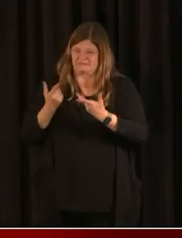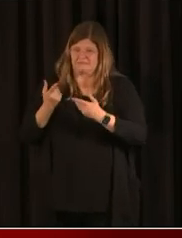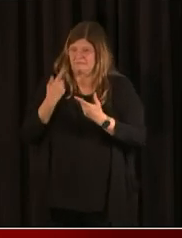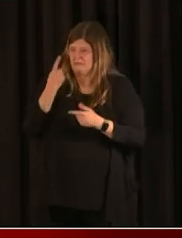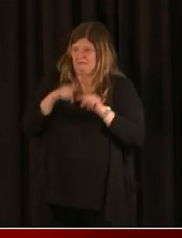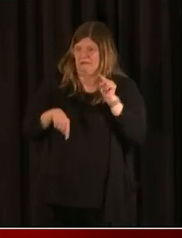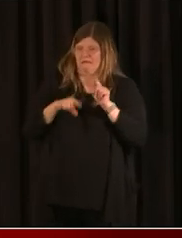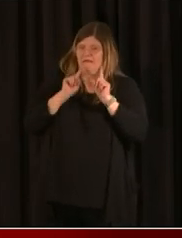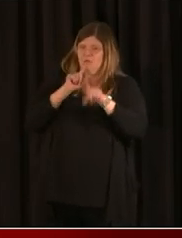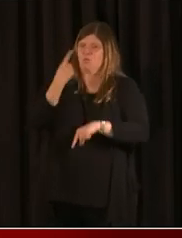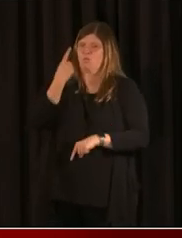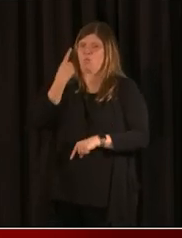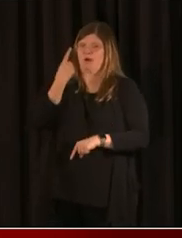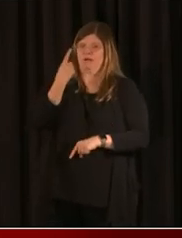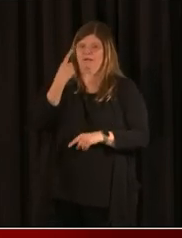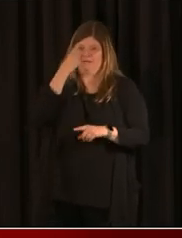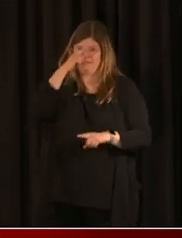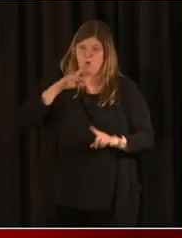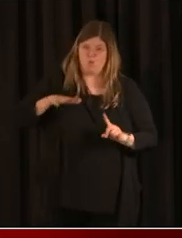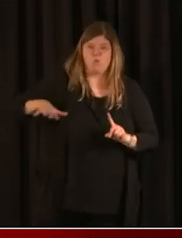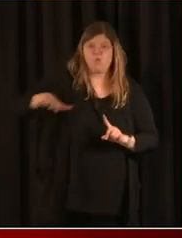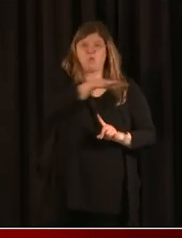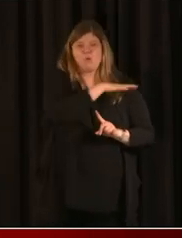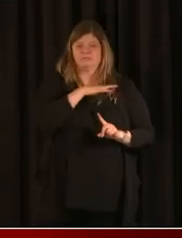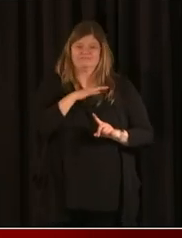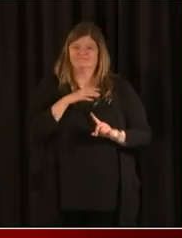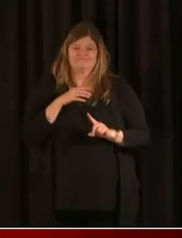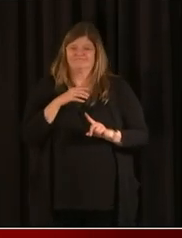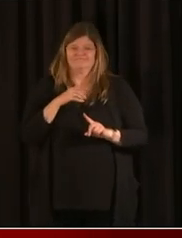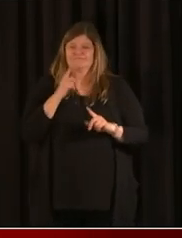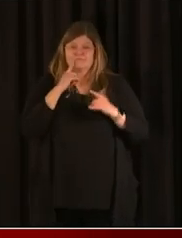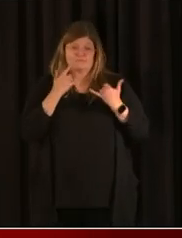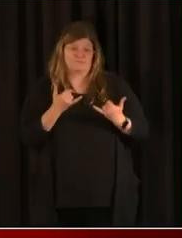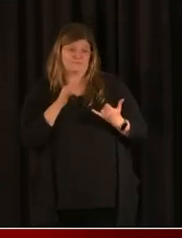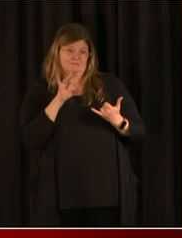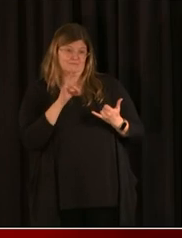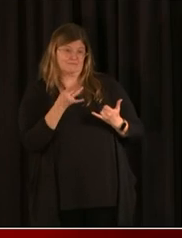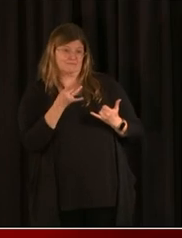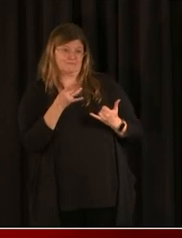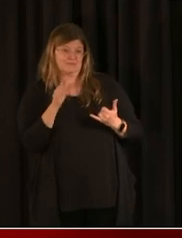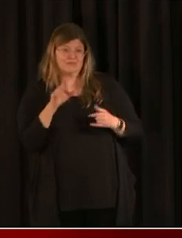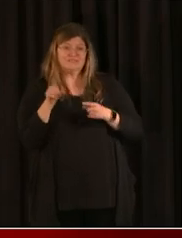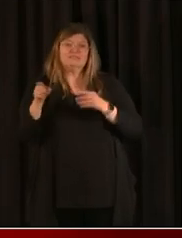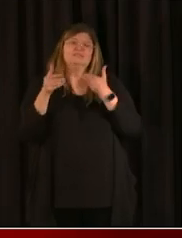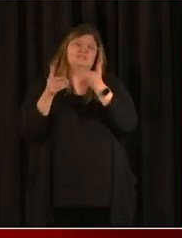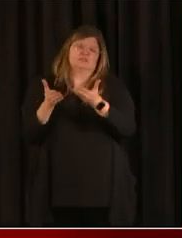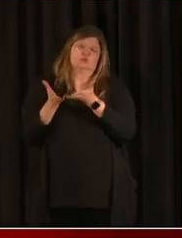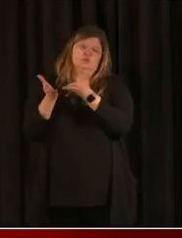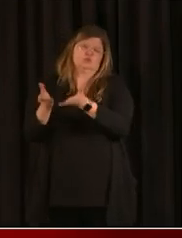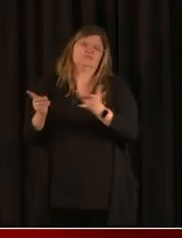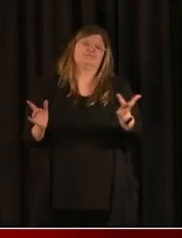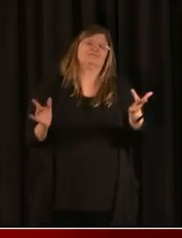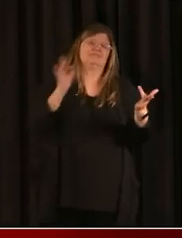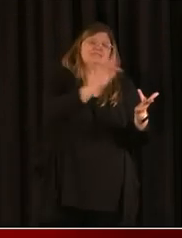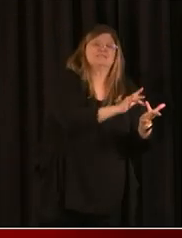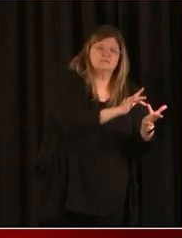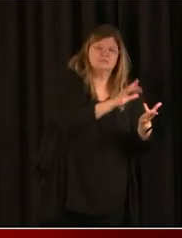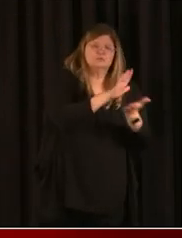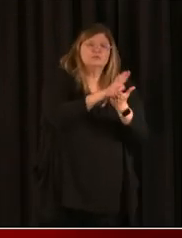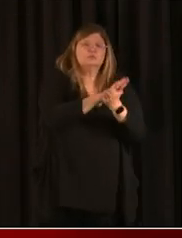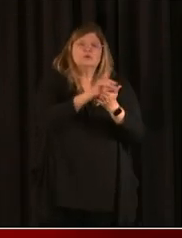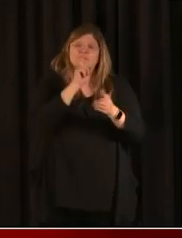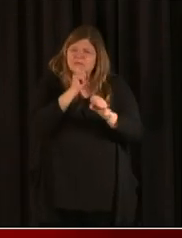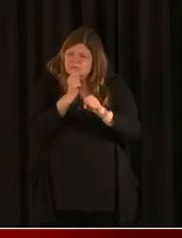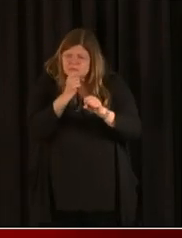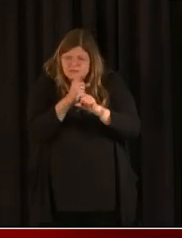specifically, but I would recommend if you have a current 8th grader that you reach out to the school and clarify, make sure you